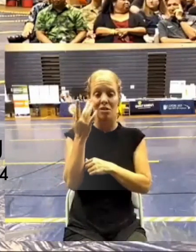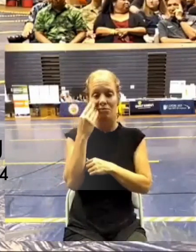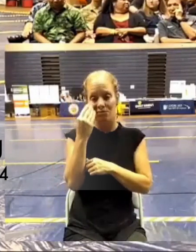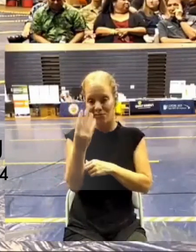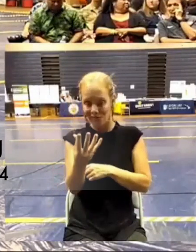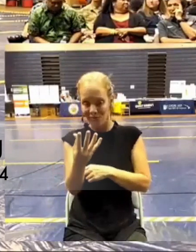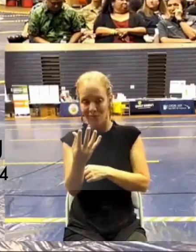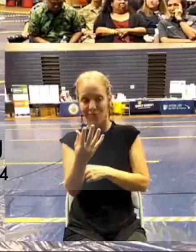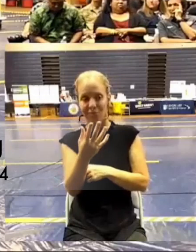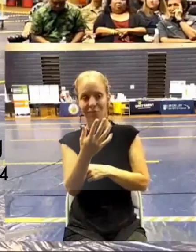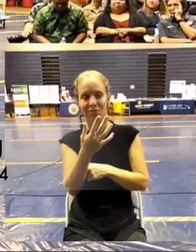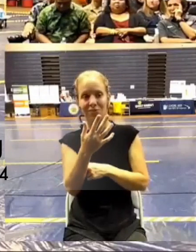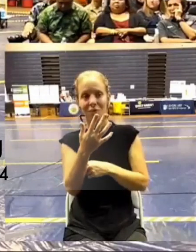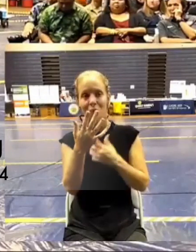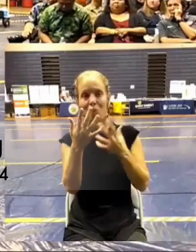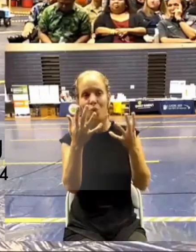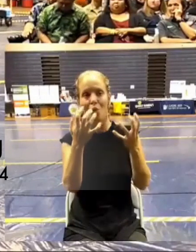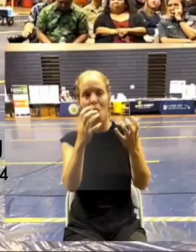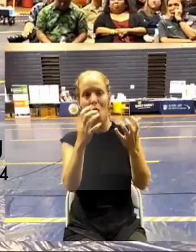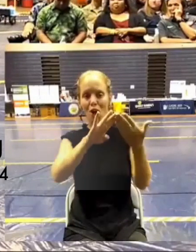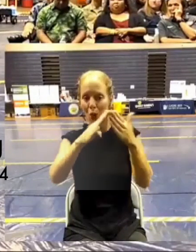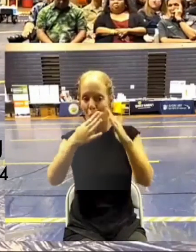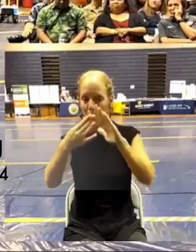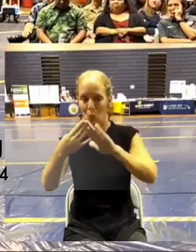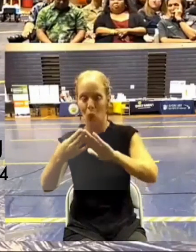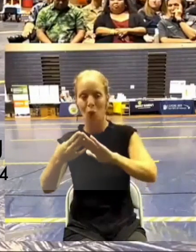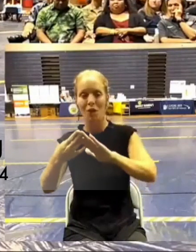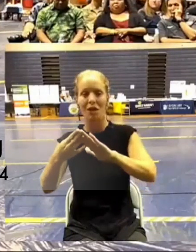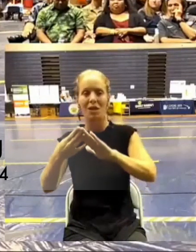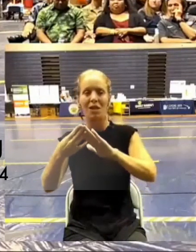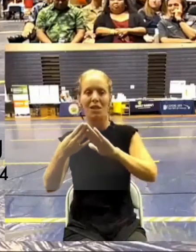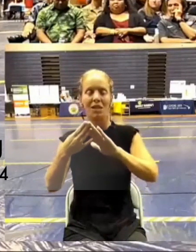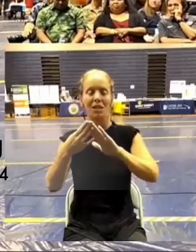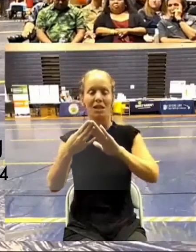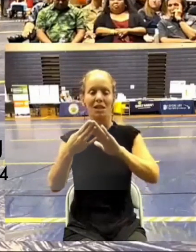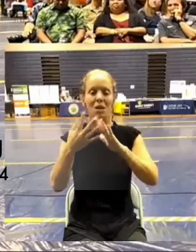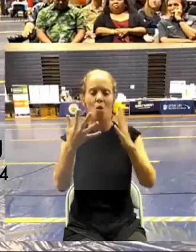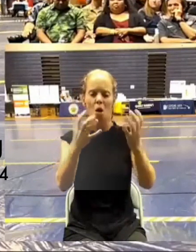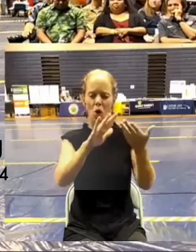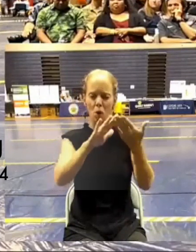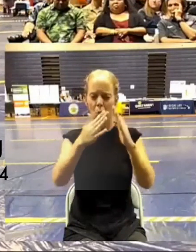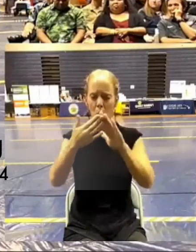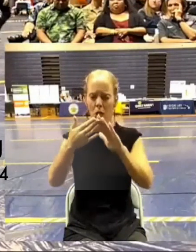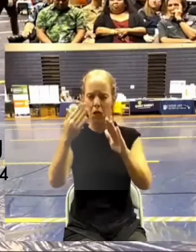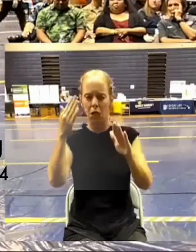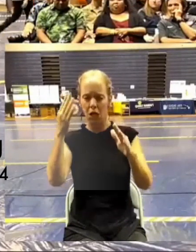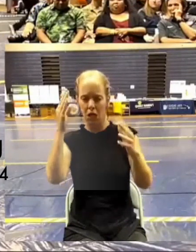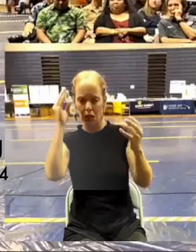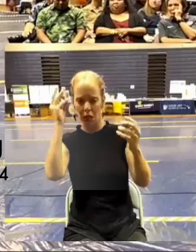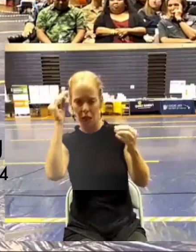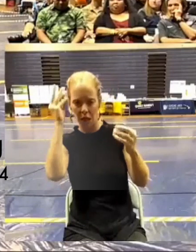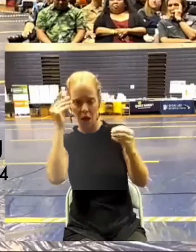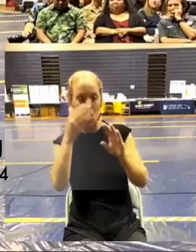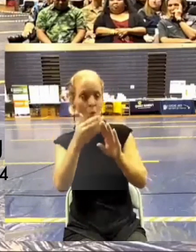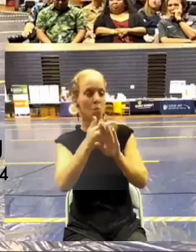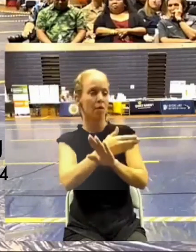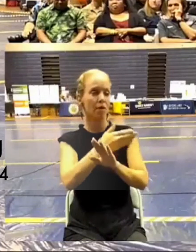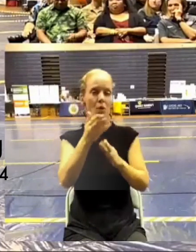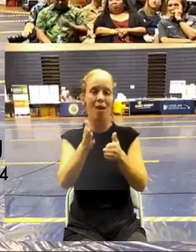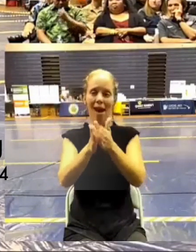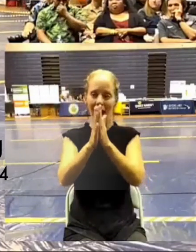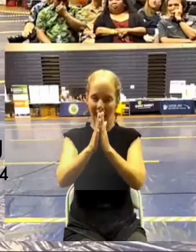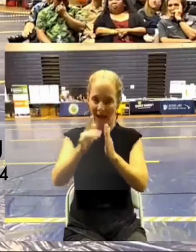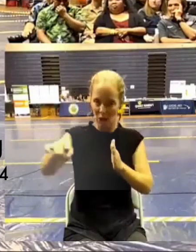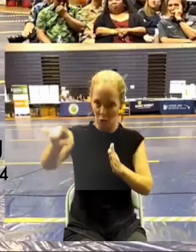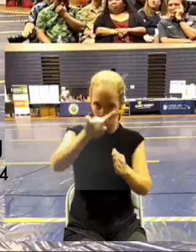that we want to help you to, or give you things to think about before we ask for your input. And